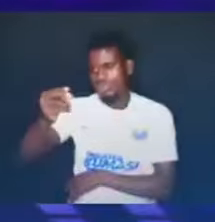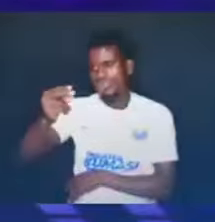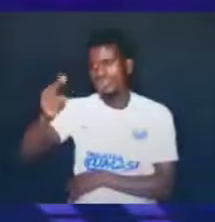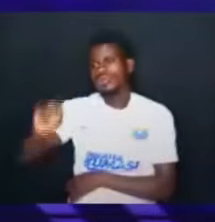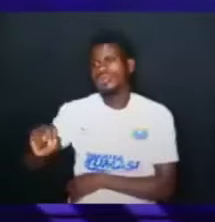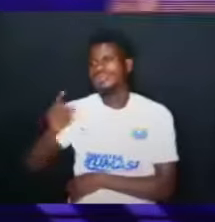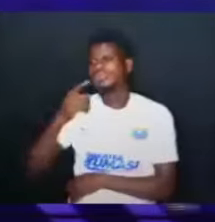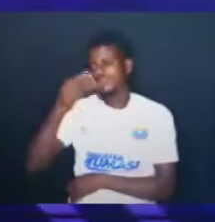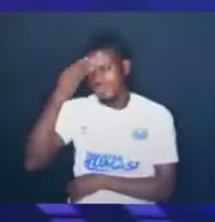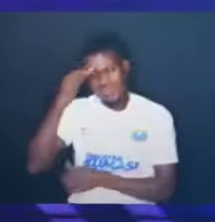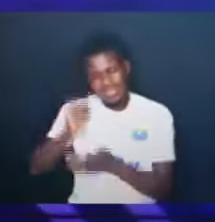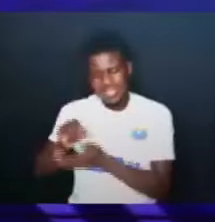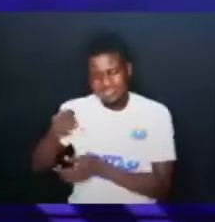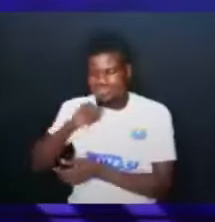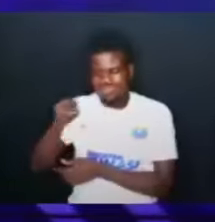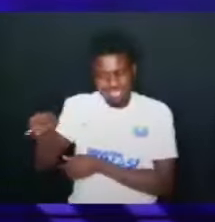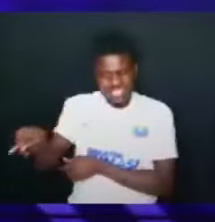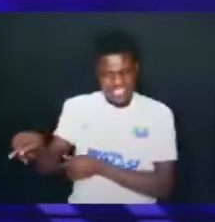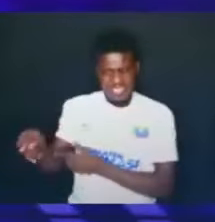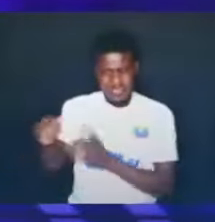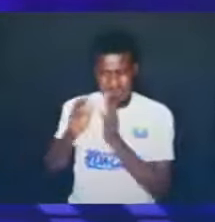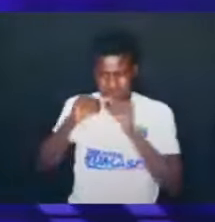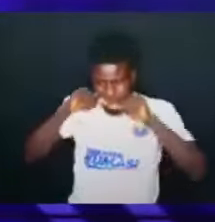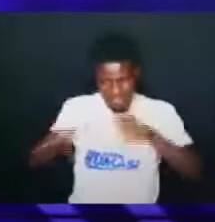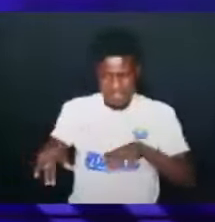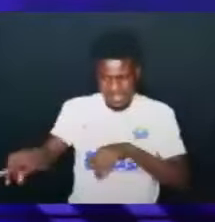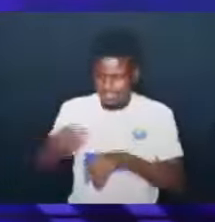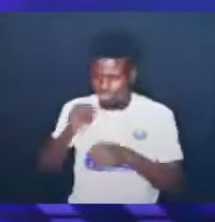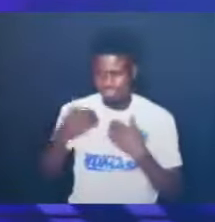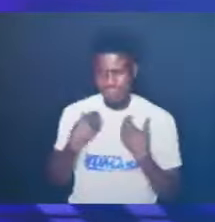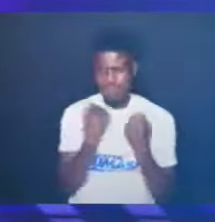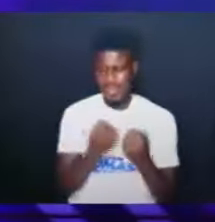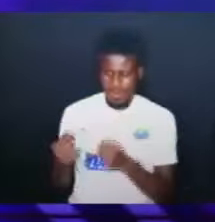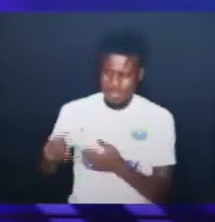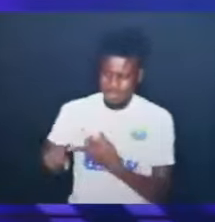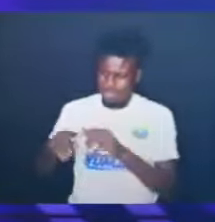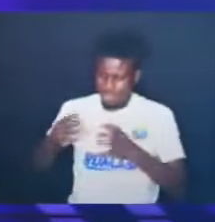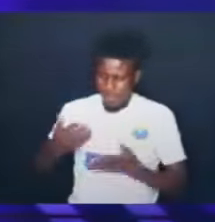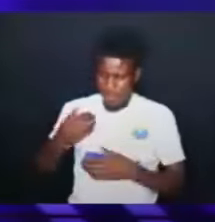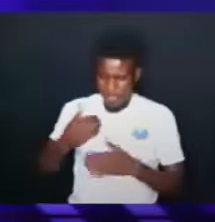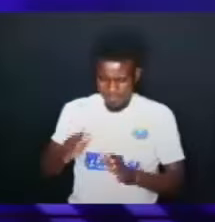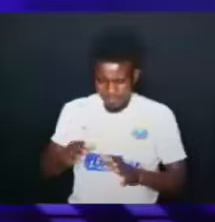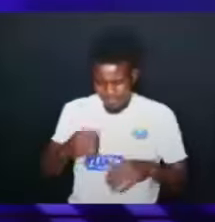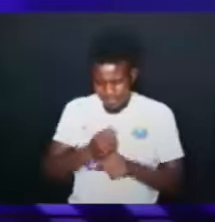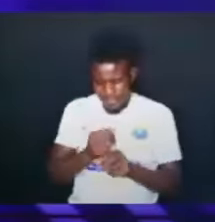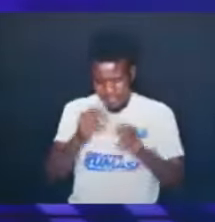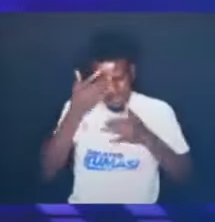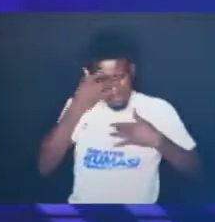you. John says, "I wish." He doesn't have the power even to lift up, to heal, and to give good health. He